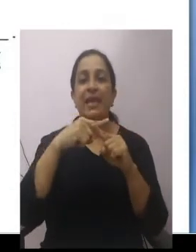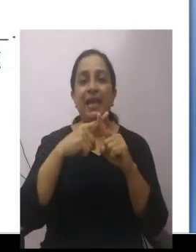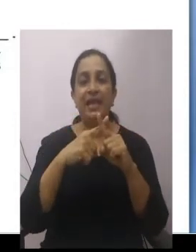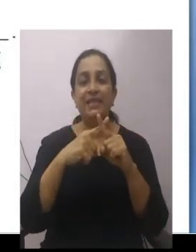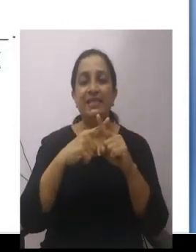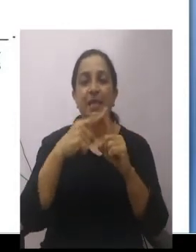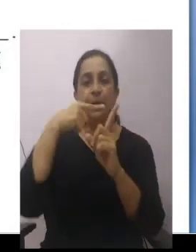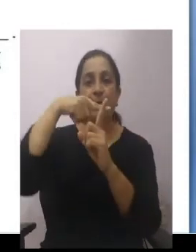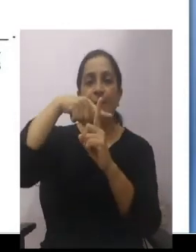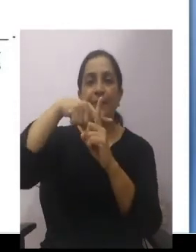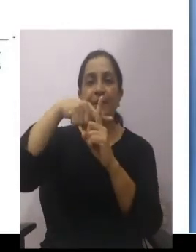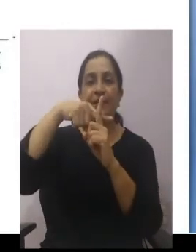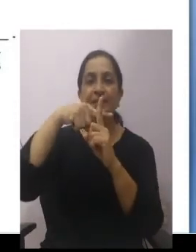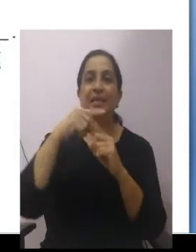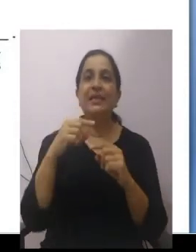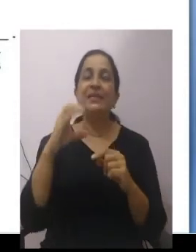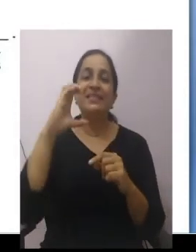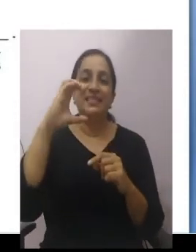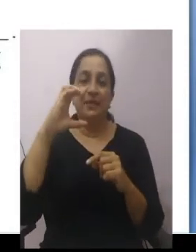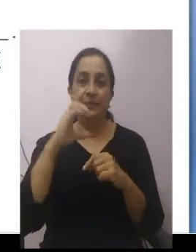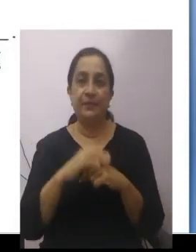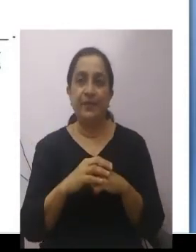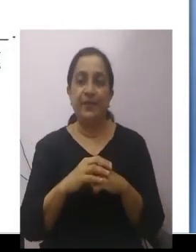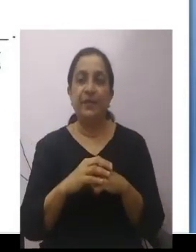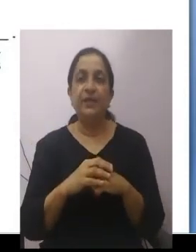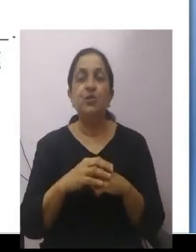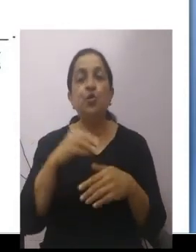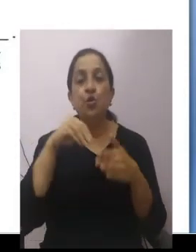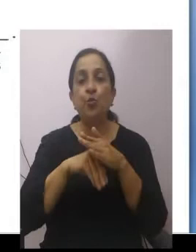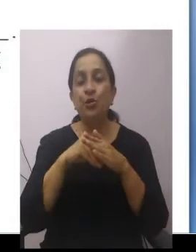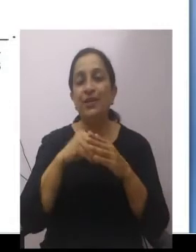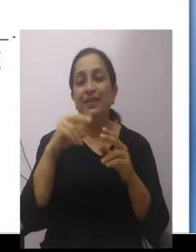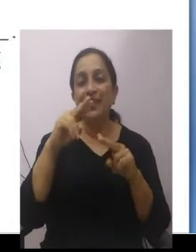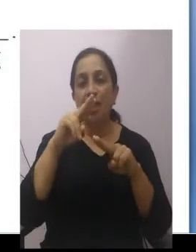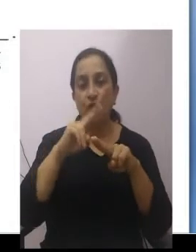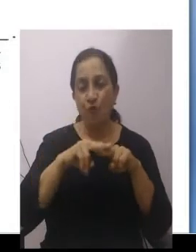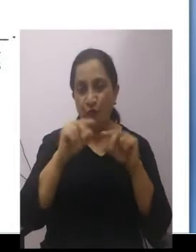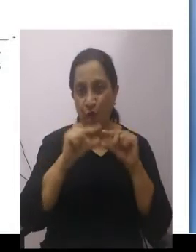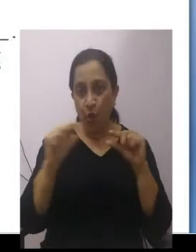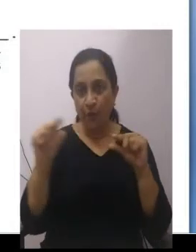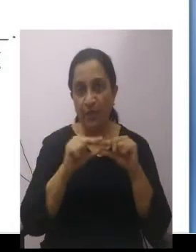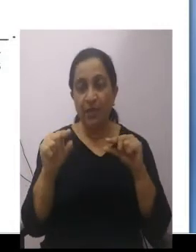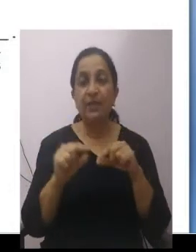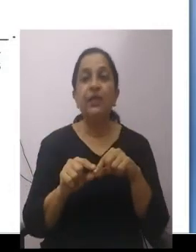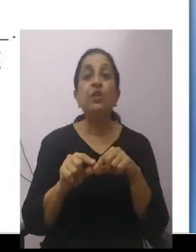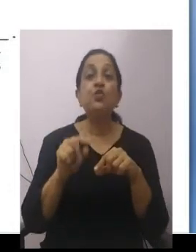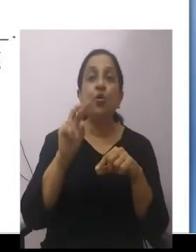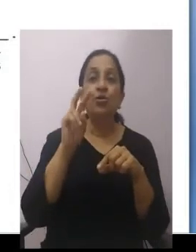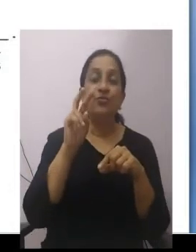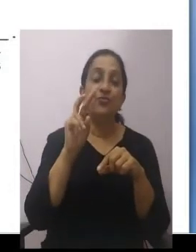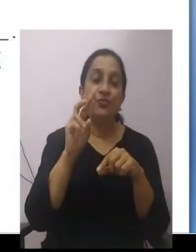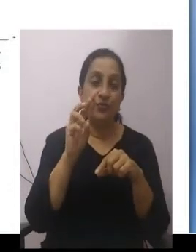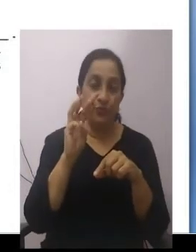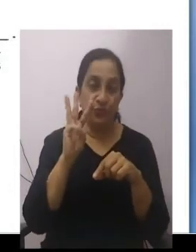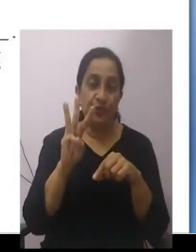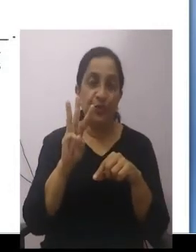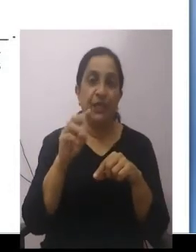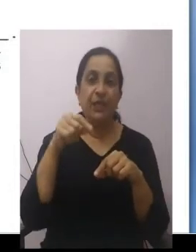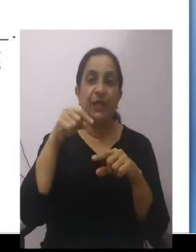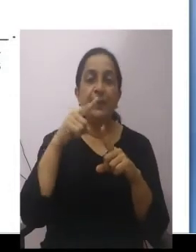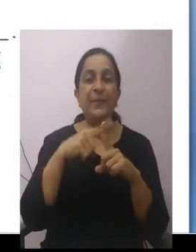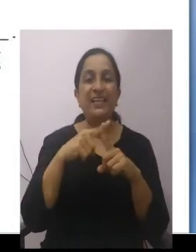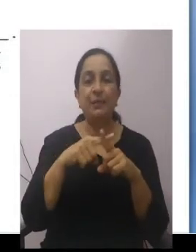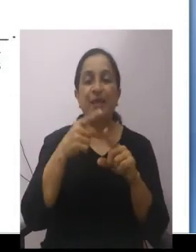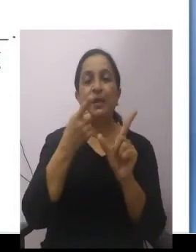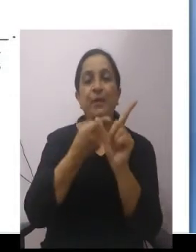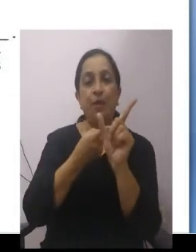mx plus c, right? So put it in that format here. 3y will be is equal